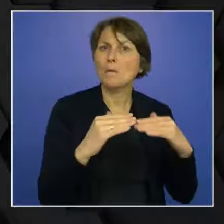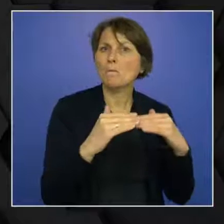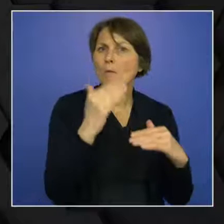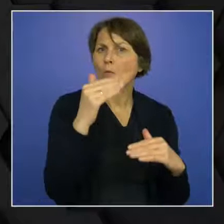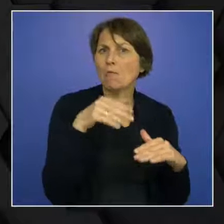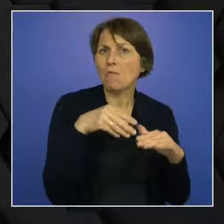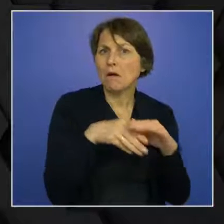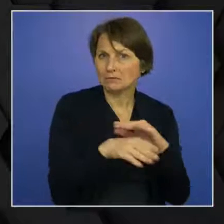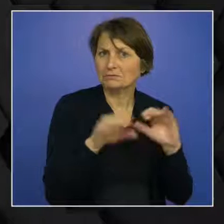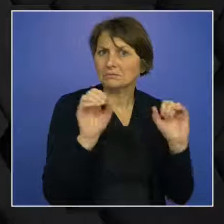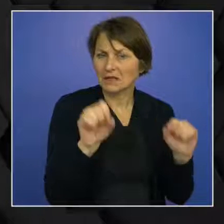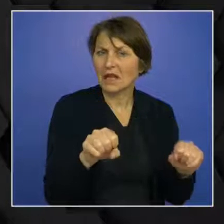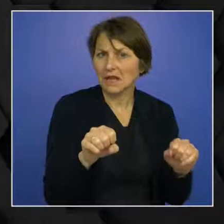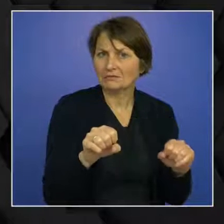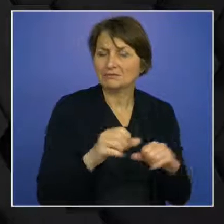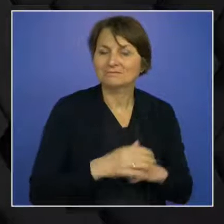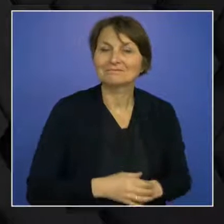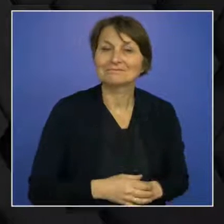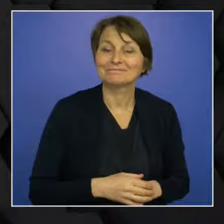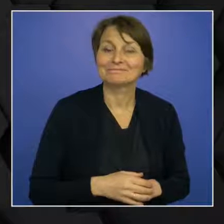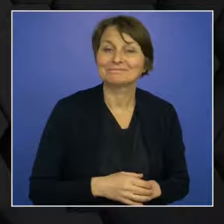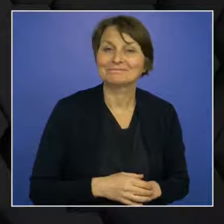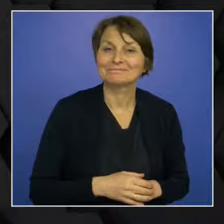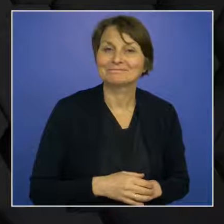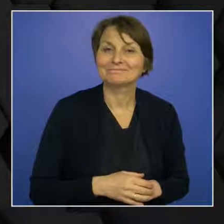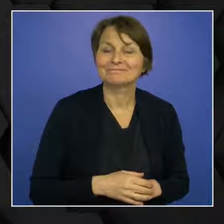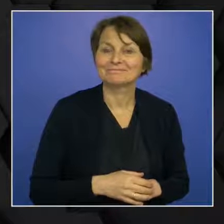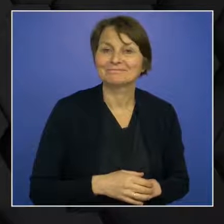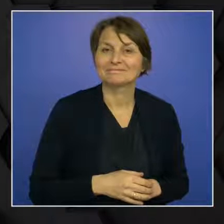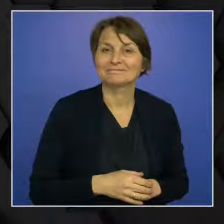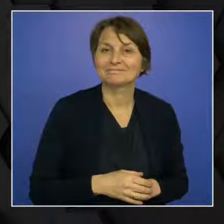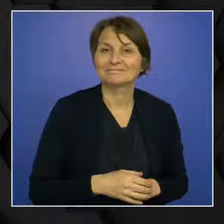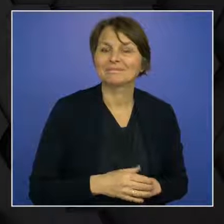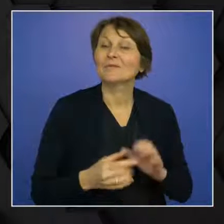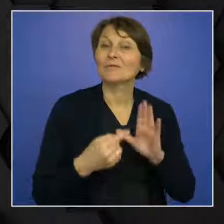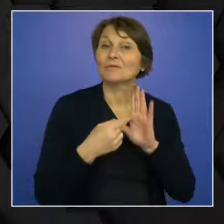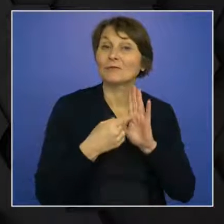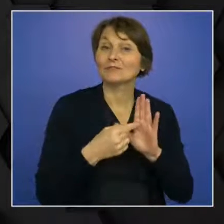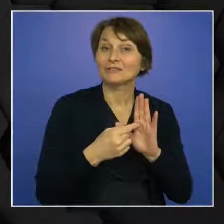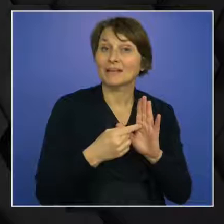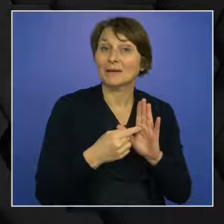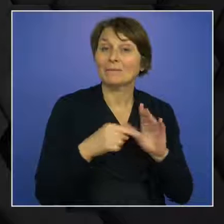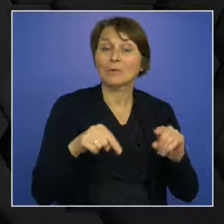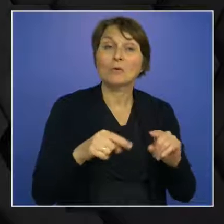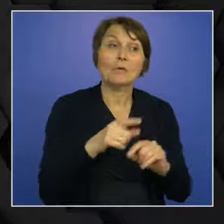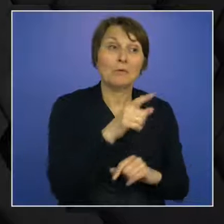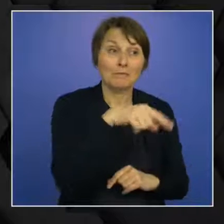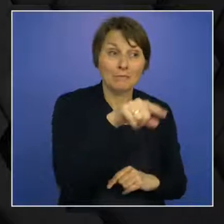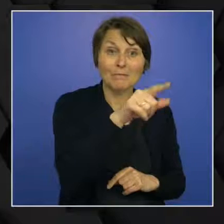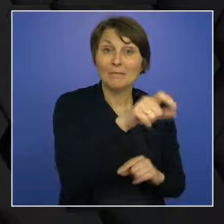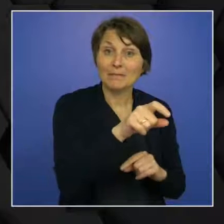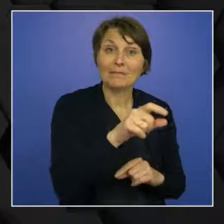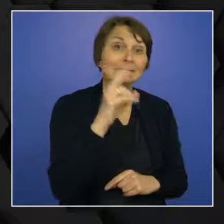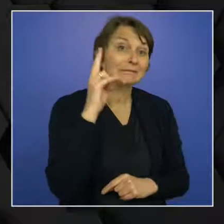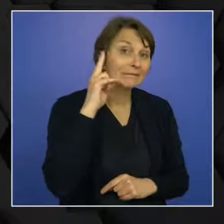And I want to focus now on the people who are hard of hearing or deaf, and talking a little